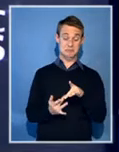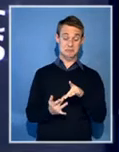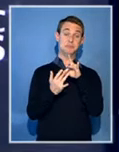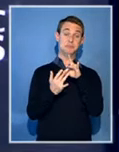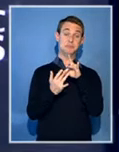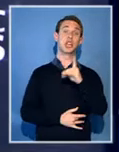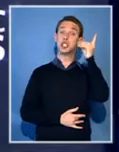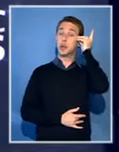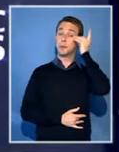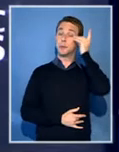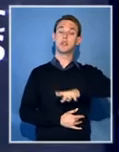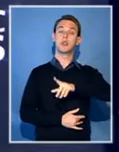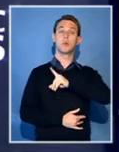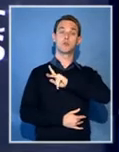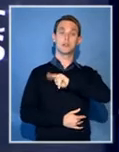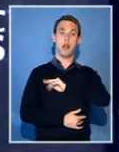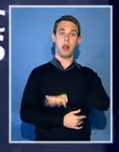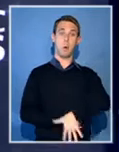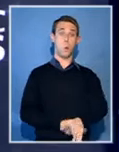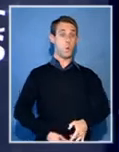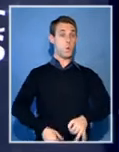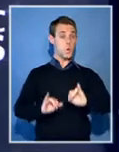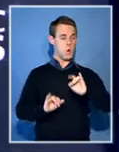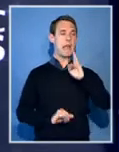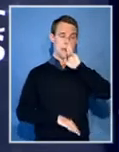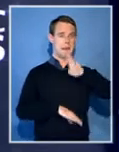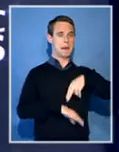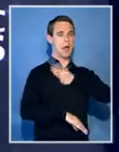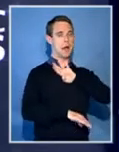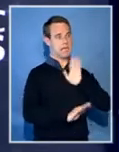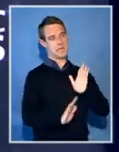and saying that urgent intervention is needed to curb the violence in that area.